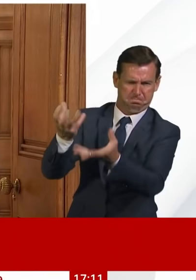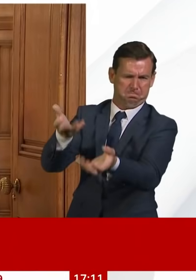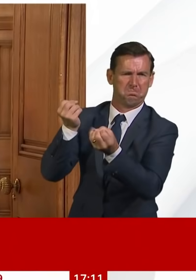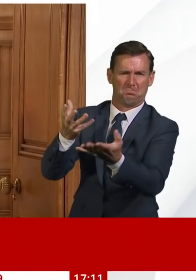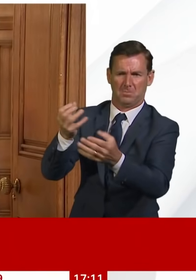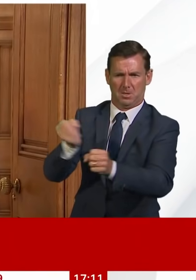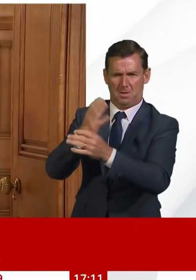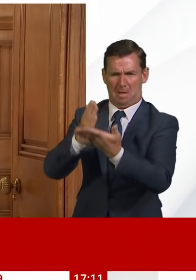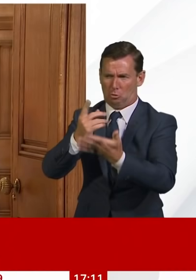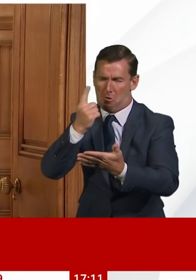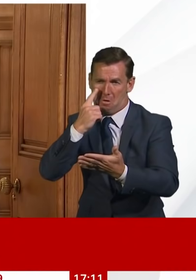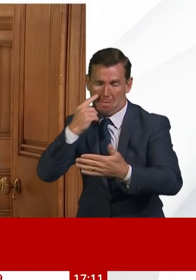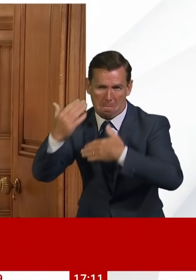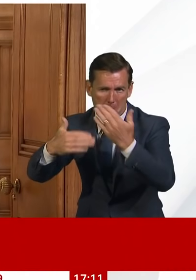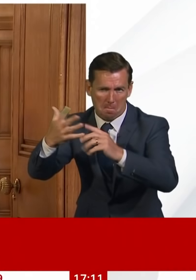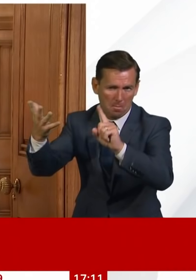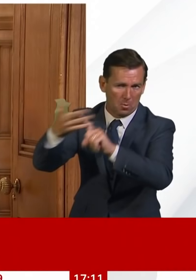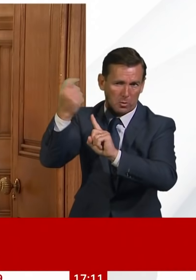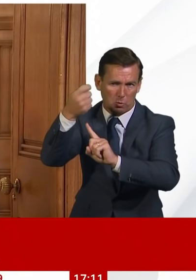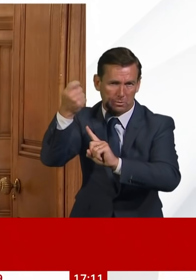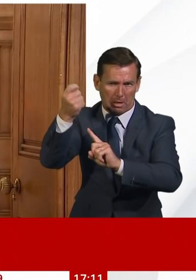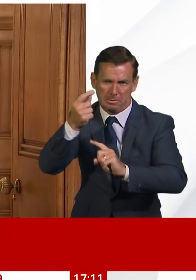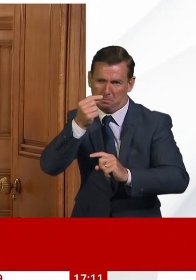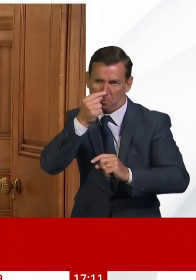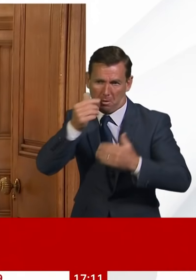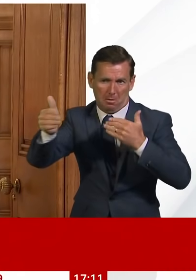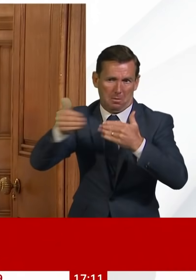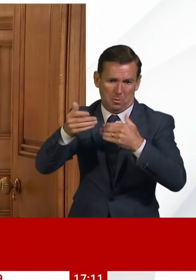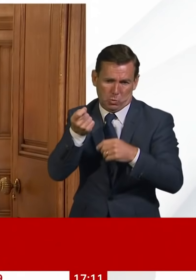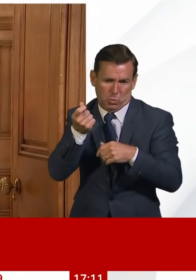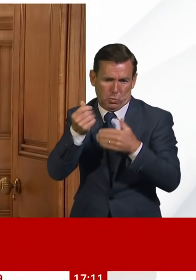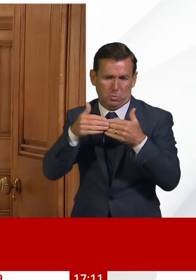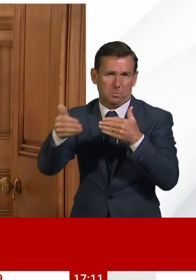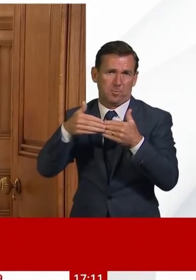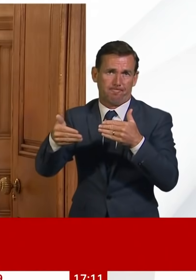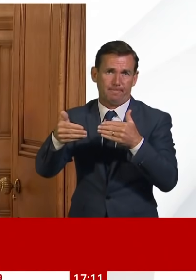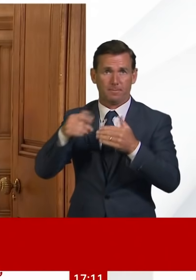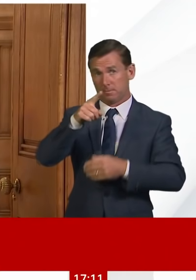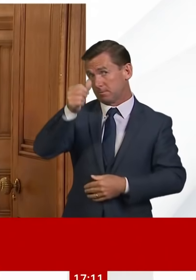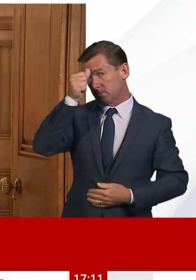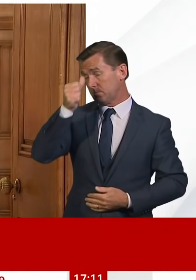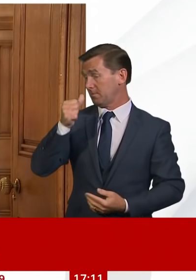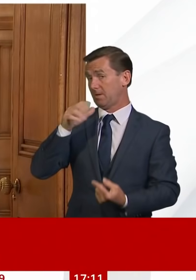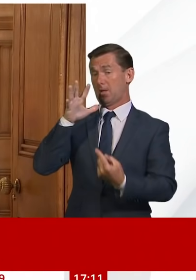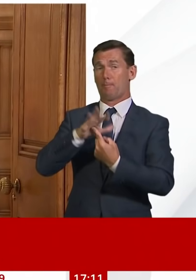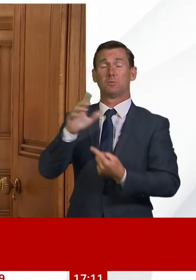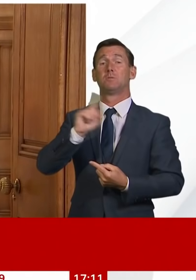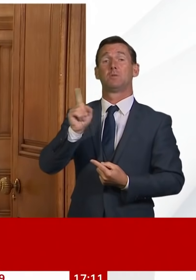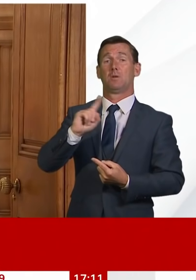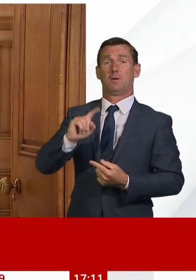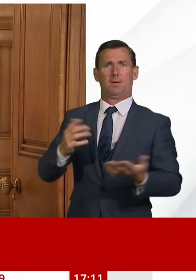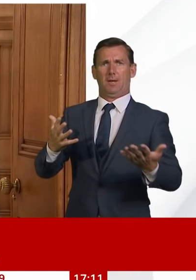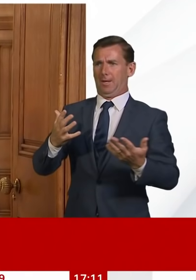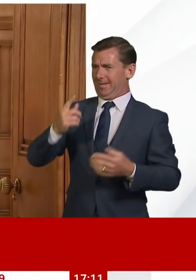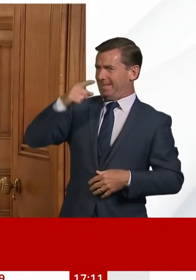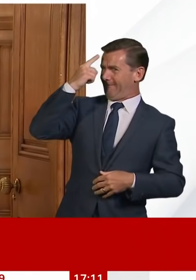of success as soon as possible. After all, the upside of being